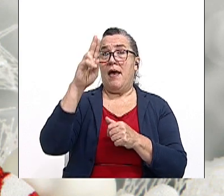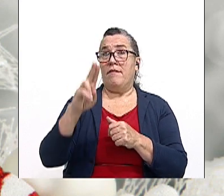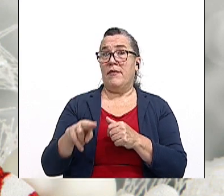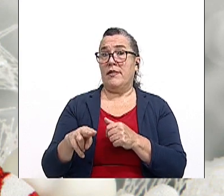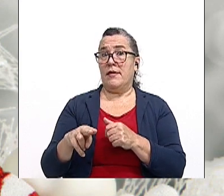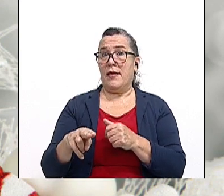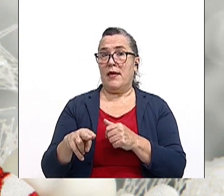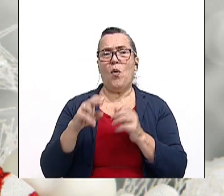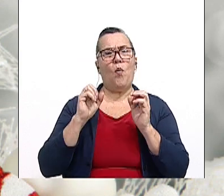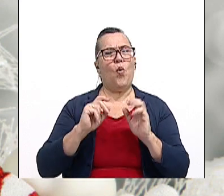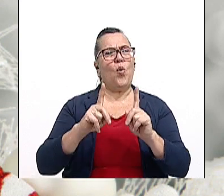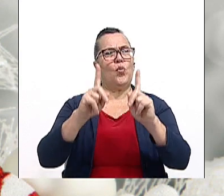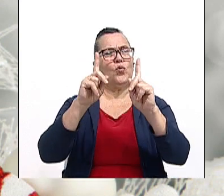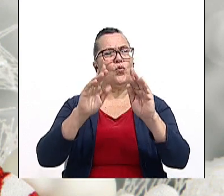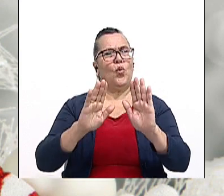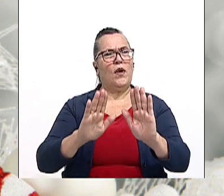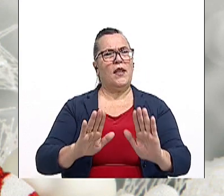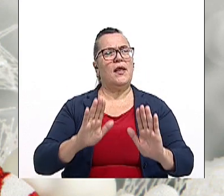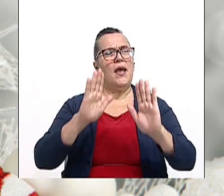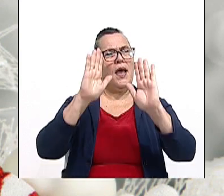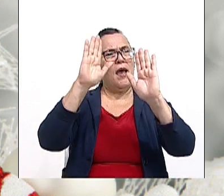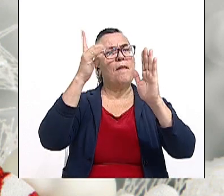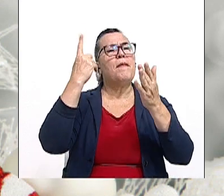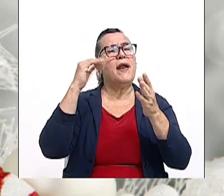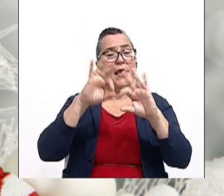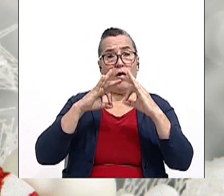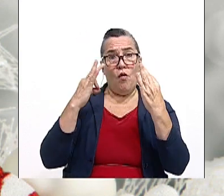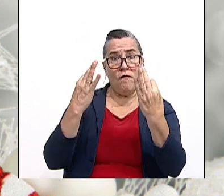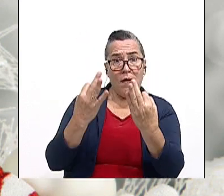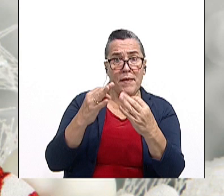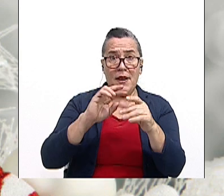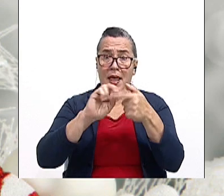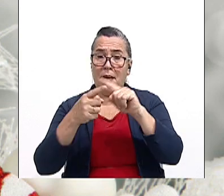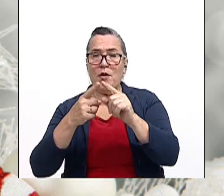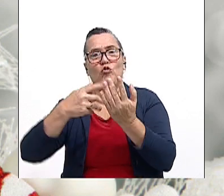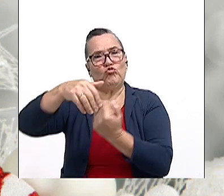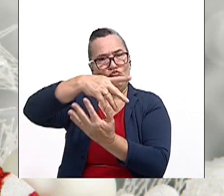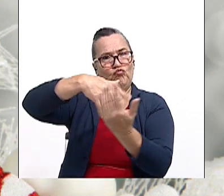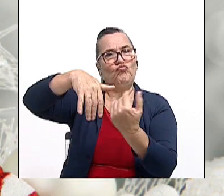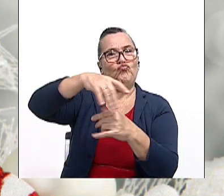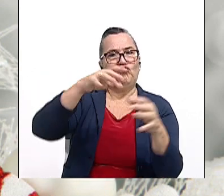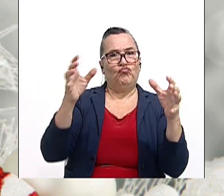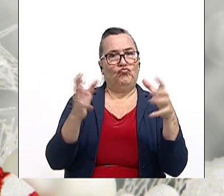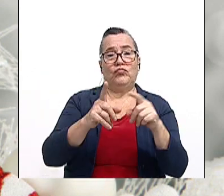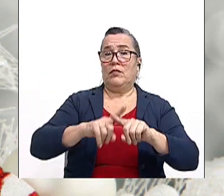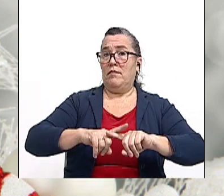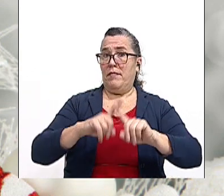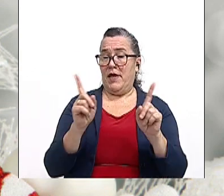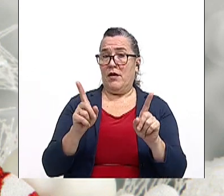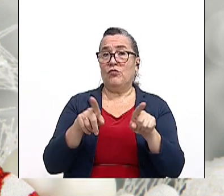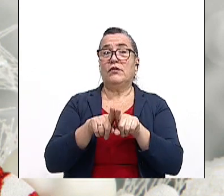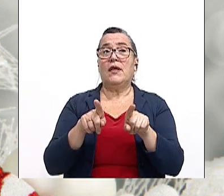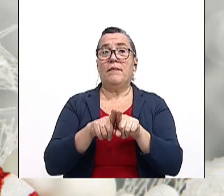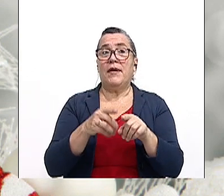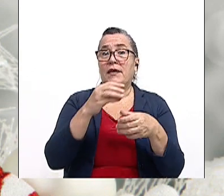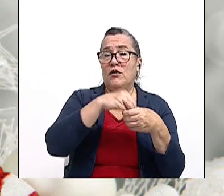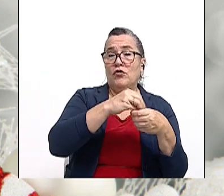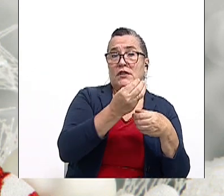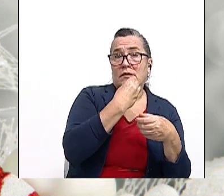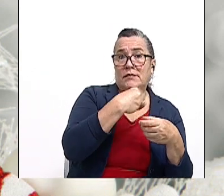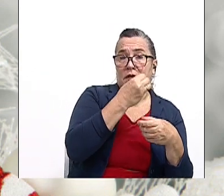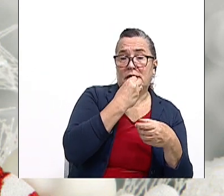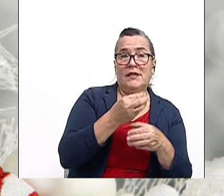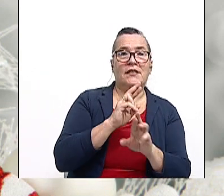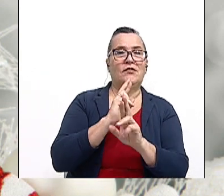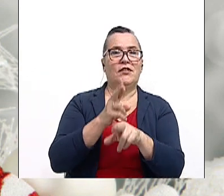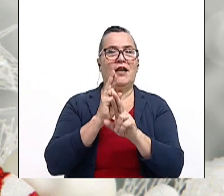wonderful opportunity to spend time with family and friends. However, it includes meals and gifts